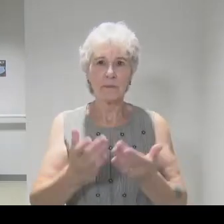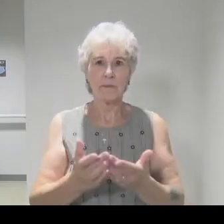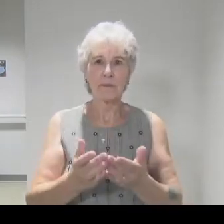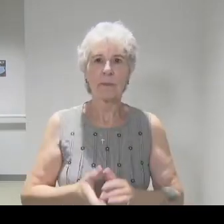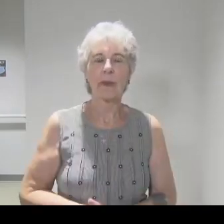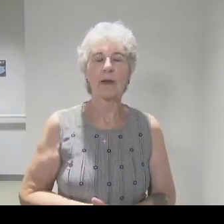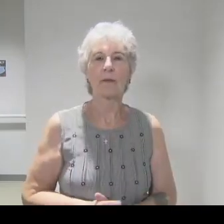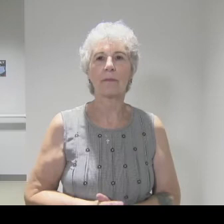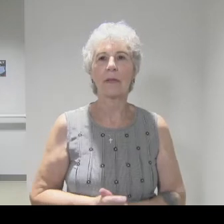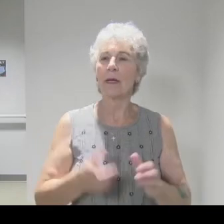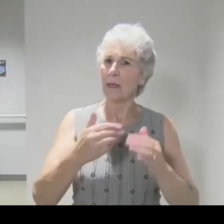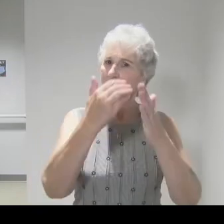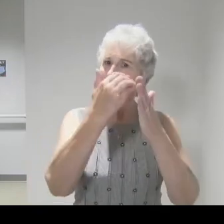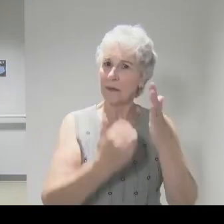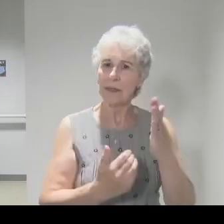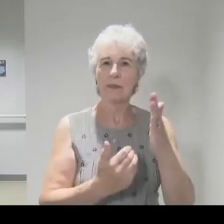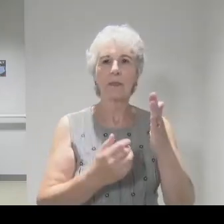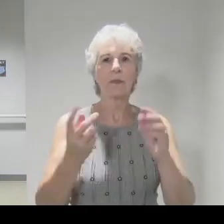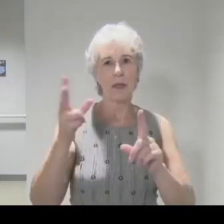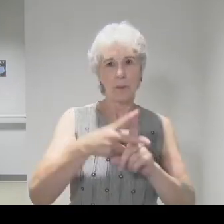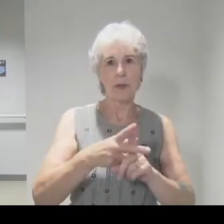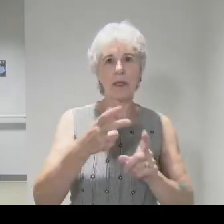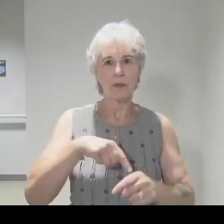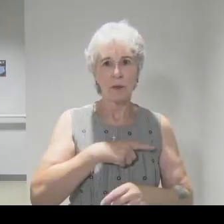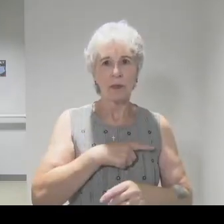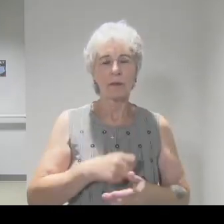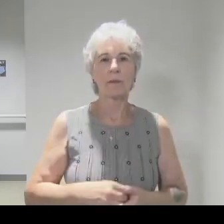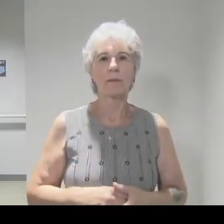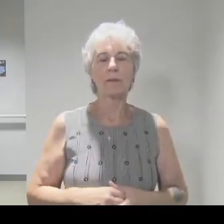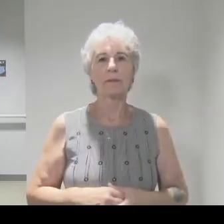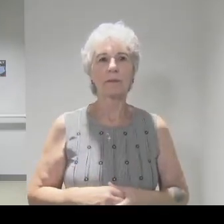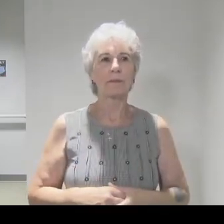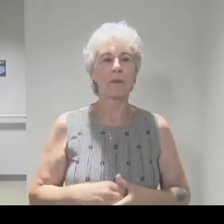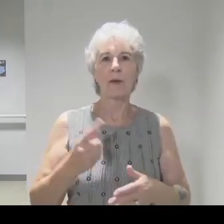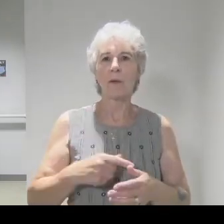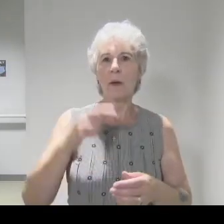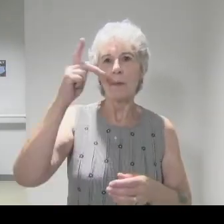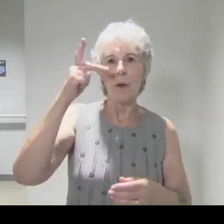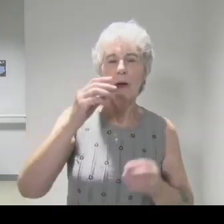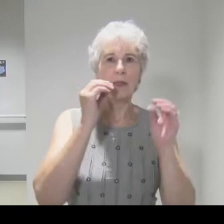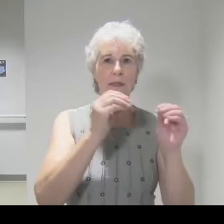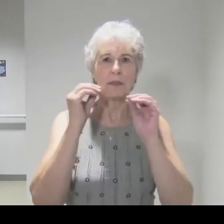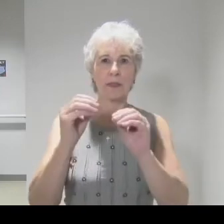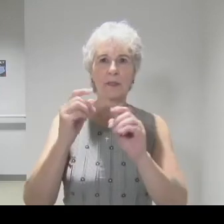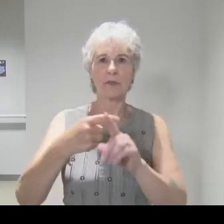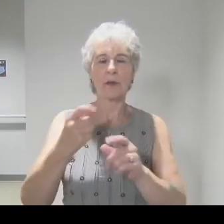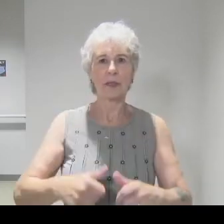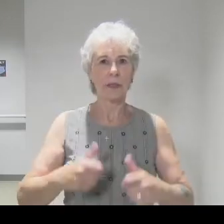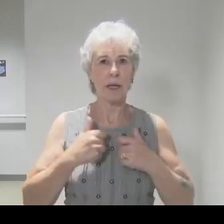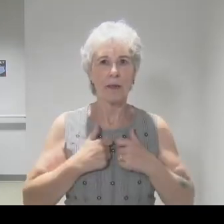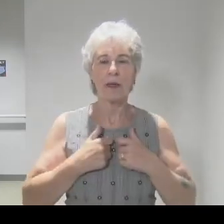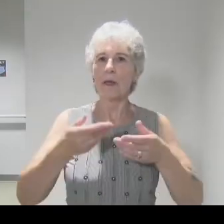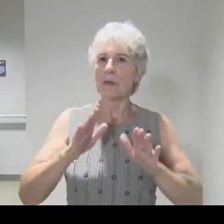Now, this list could be applied to us as well. What Paul teaches us from his life is that the way